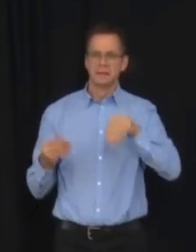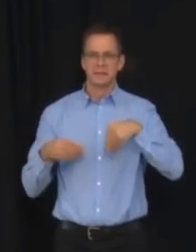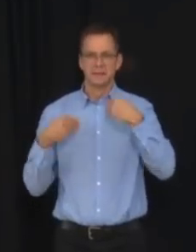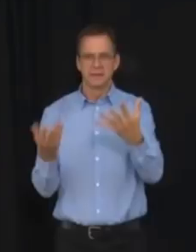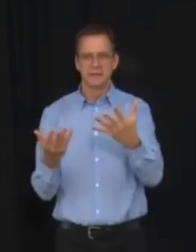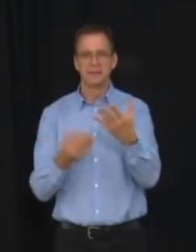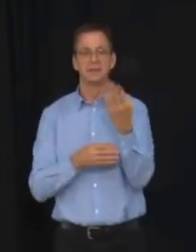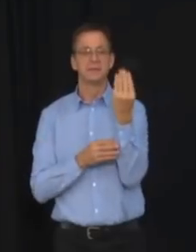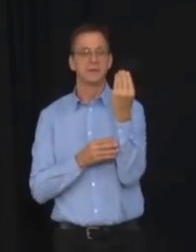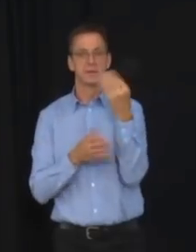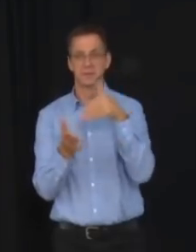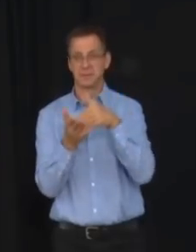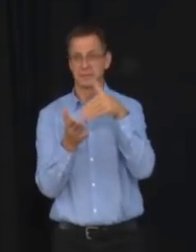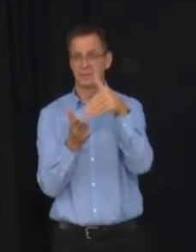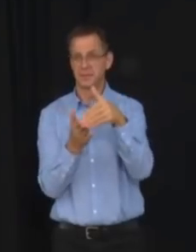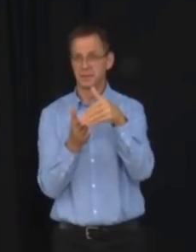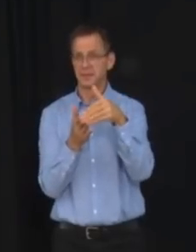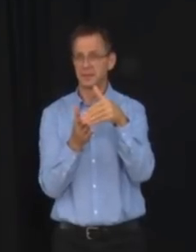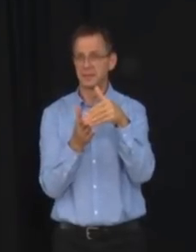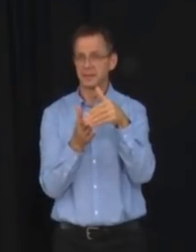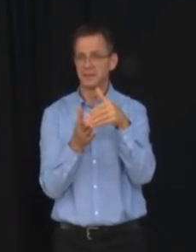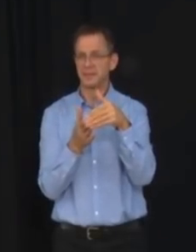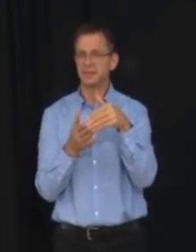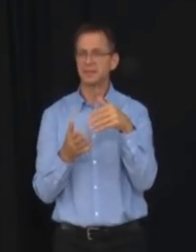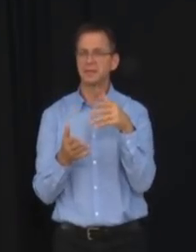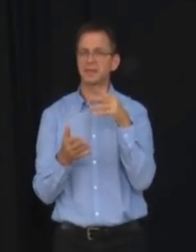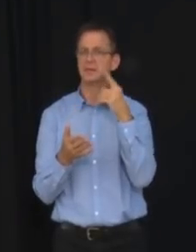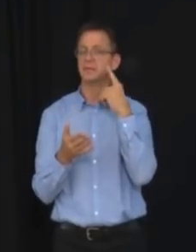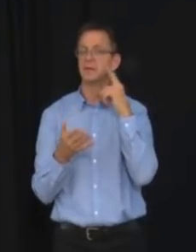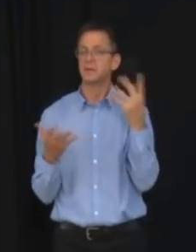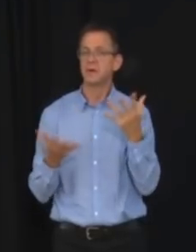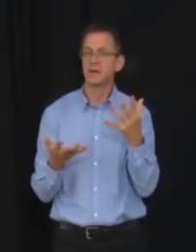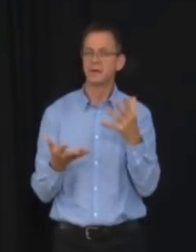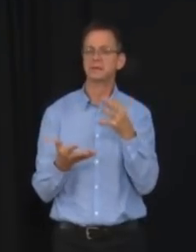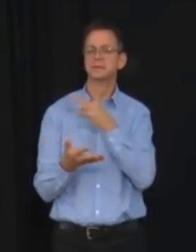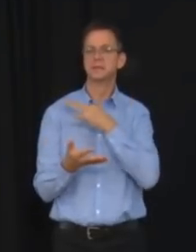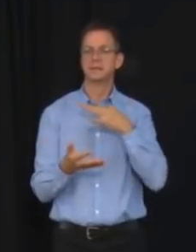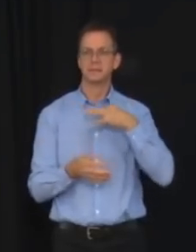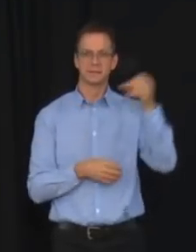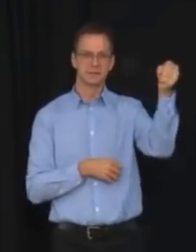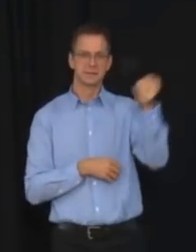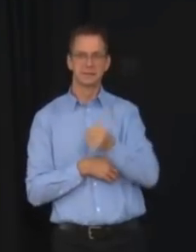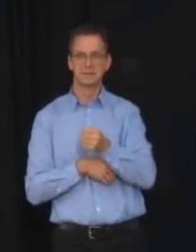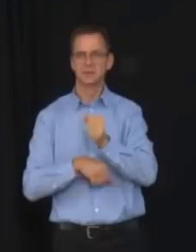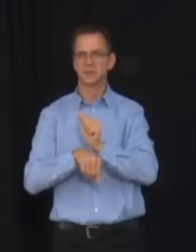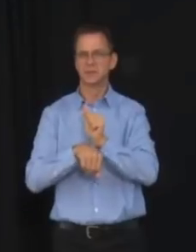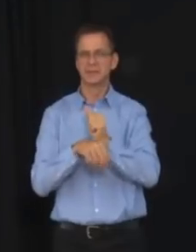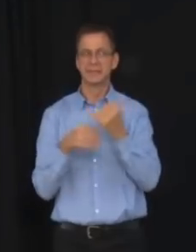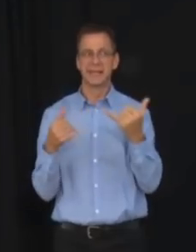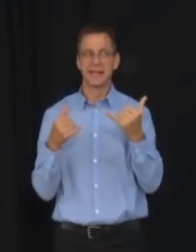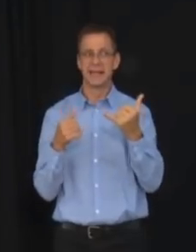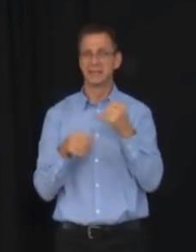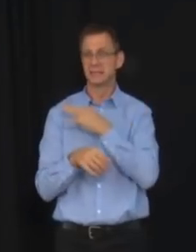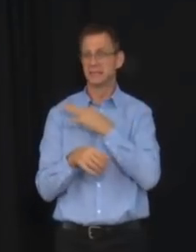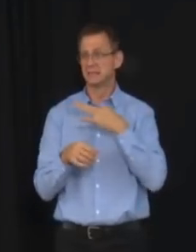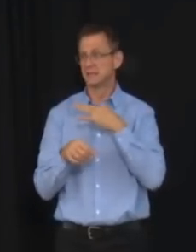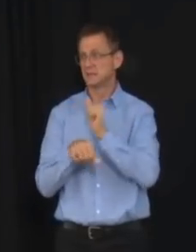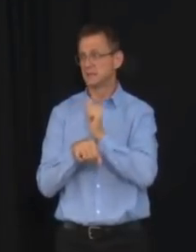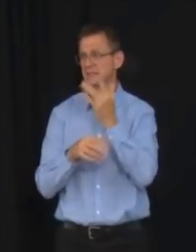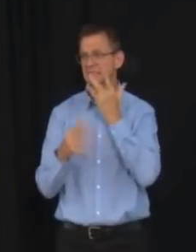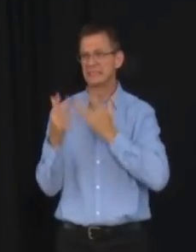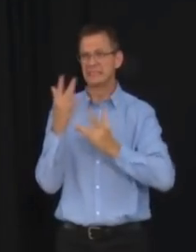agencies and our continuing care facilities. Now, we know that home care agencies and our continuing care facility